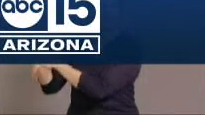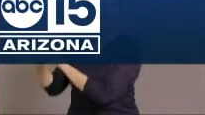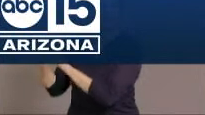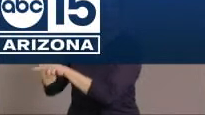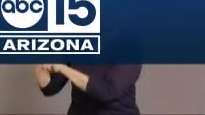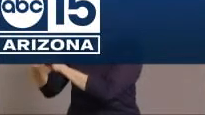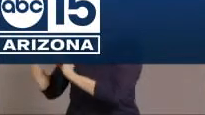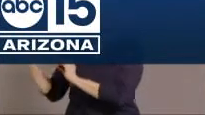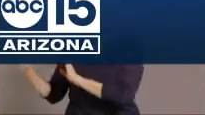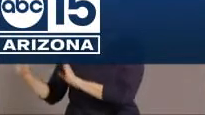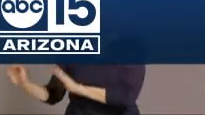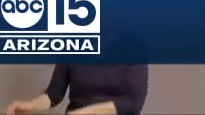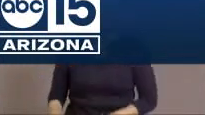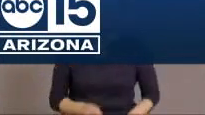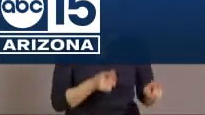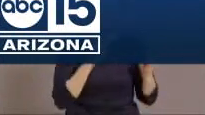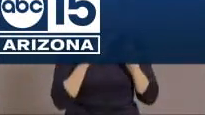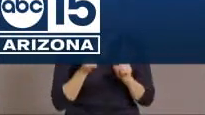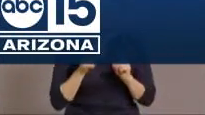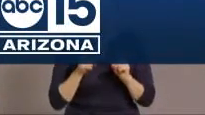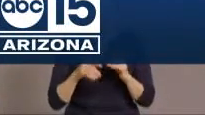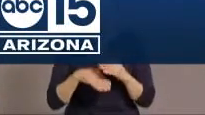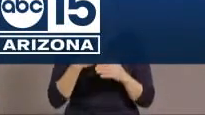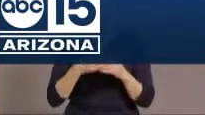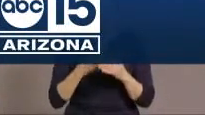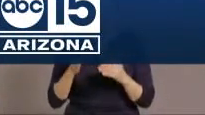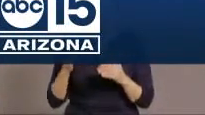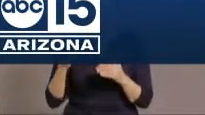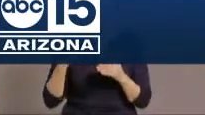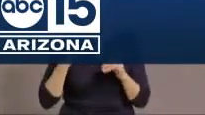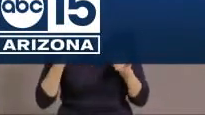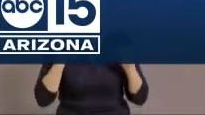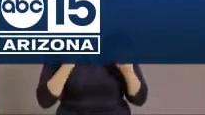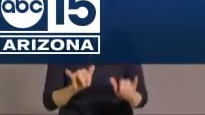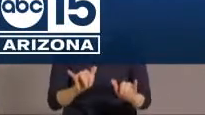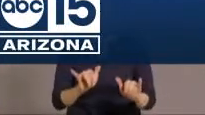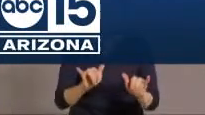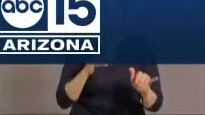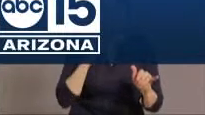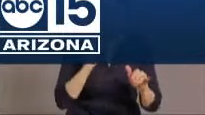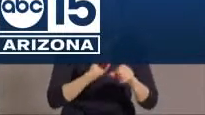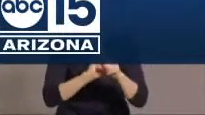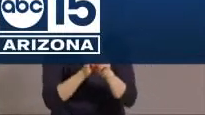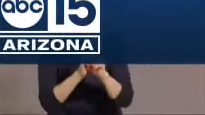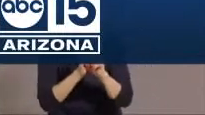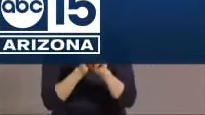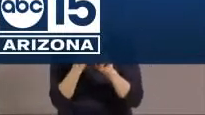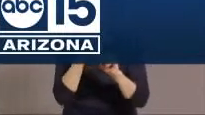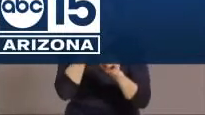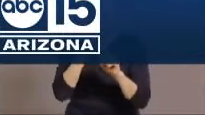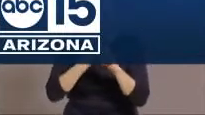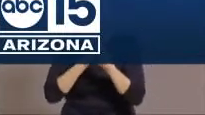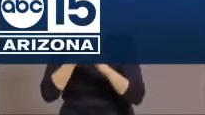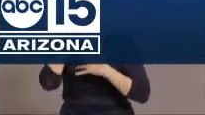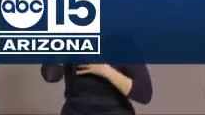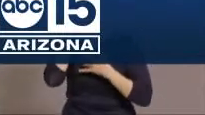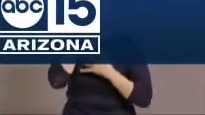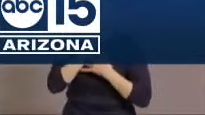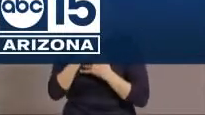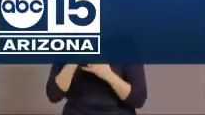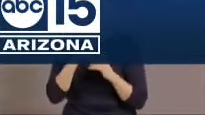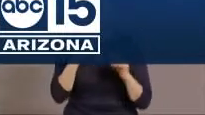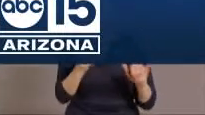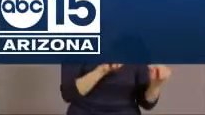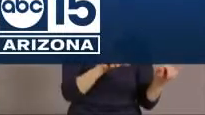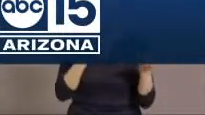We're seeing the same kinds of trends when you look at our COVID-like illness syndromic surveillance. So we've been utilizing this metric